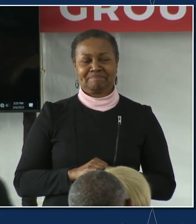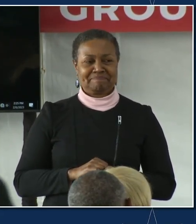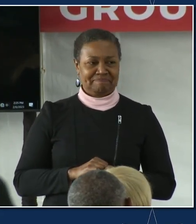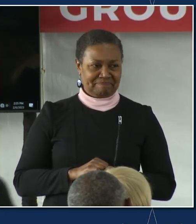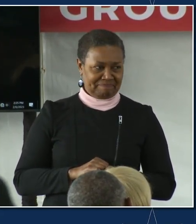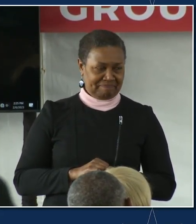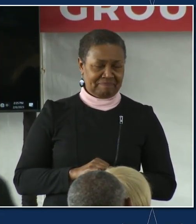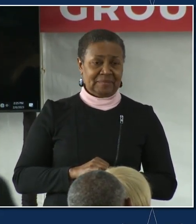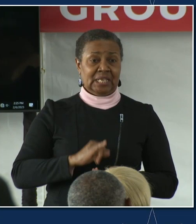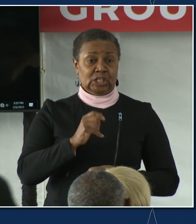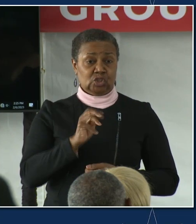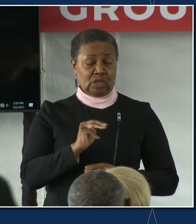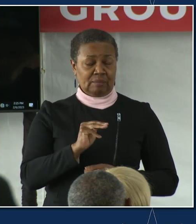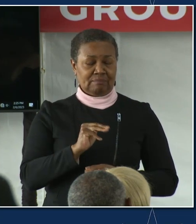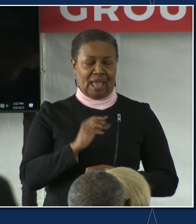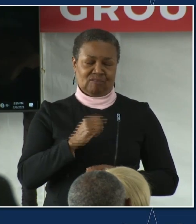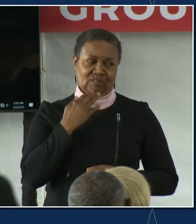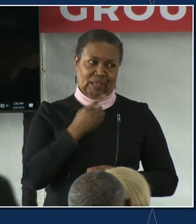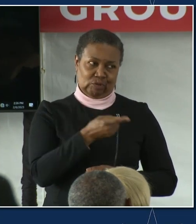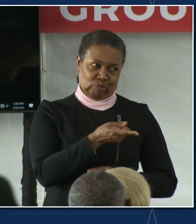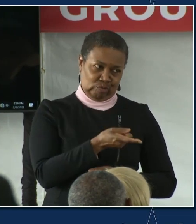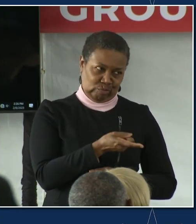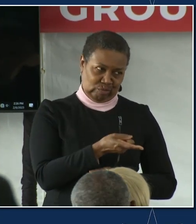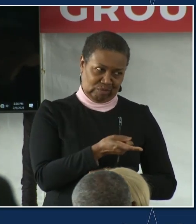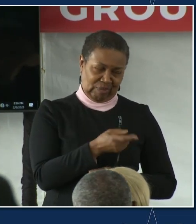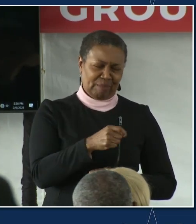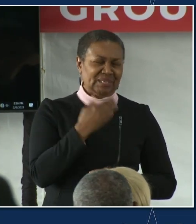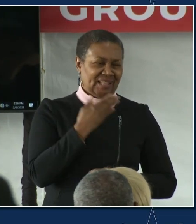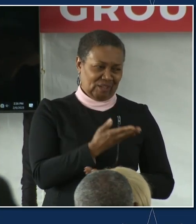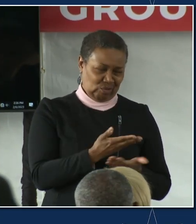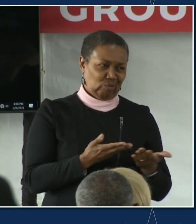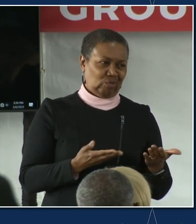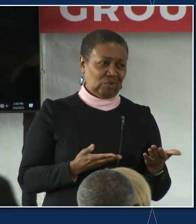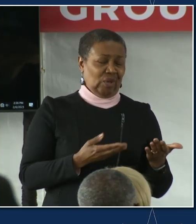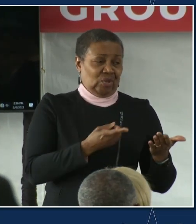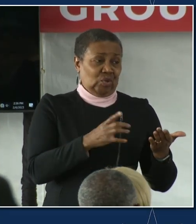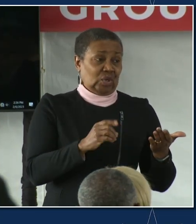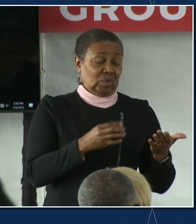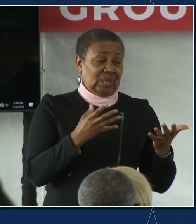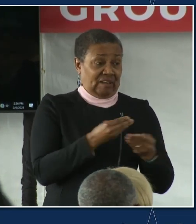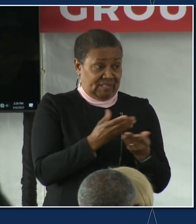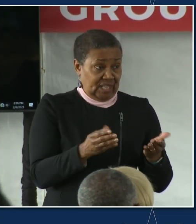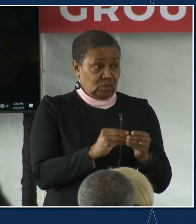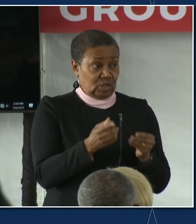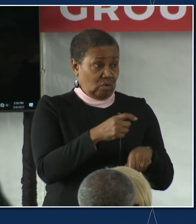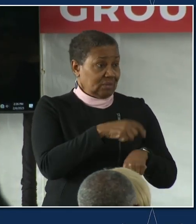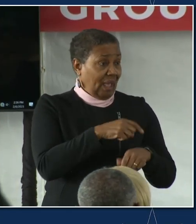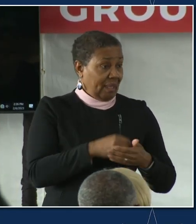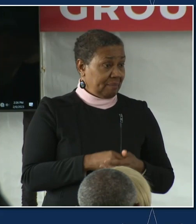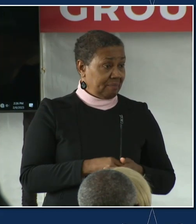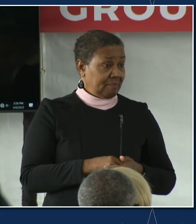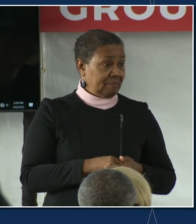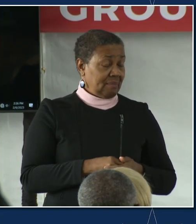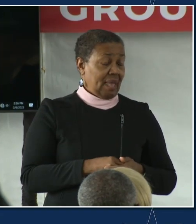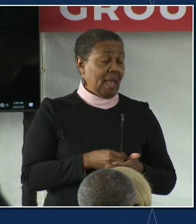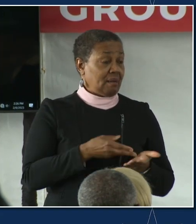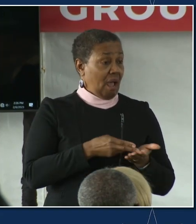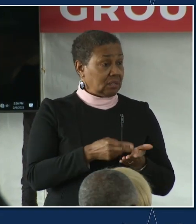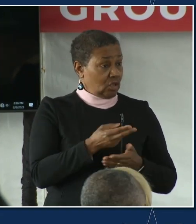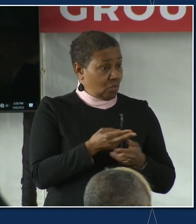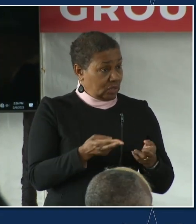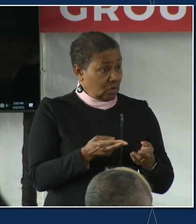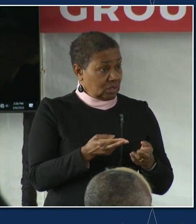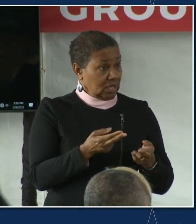And Jim, I gotta thank you. I mean, you could do a lot of things with your time and, frankly, the resources